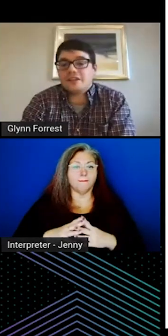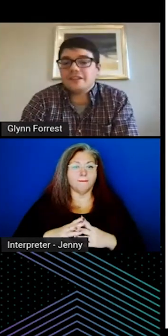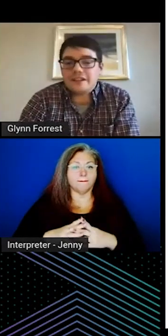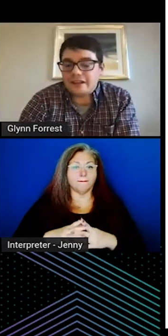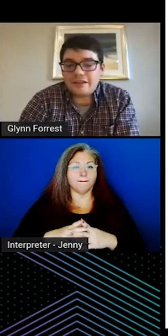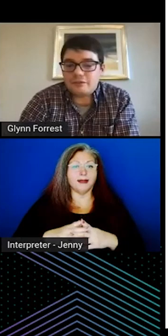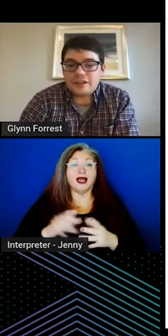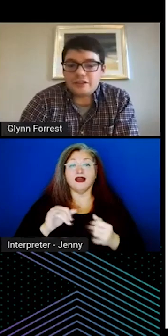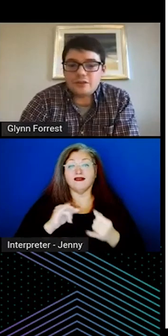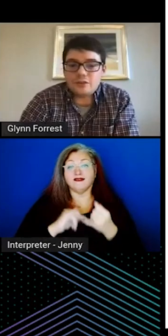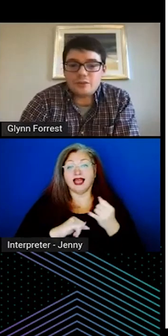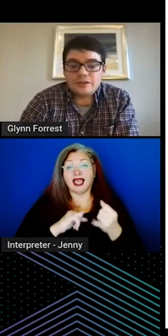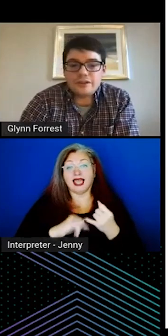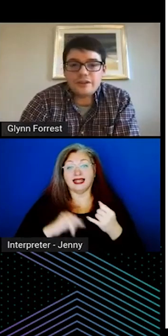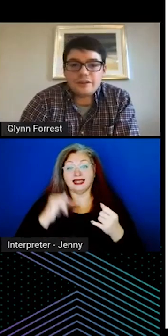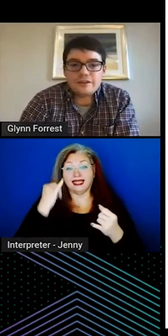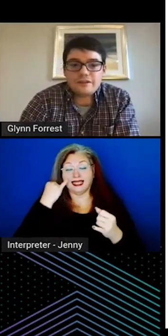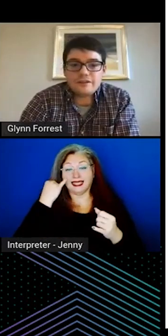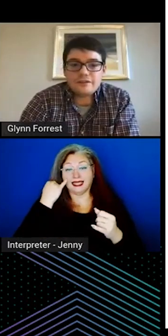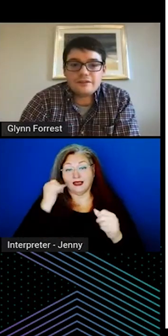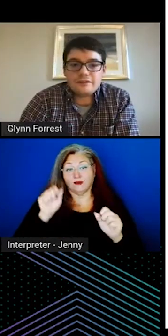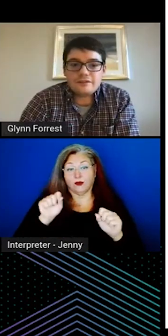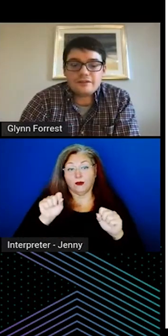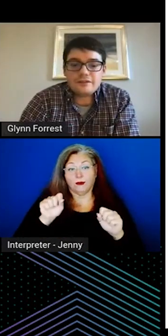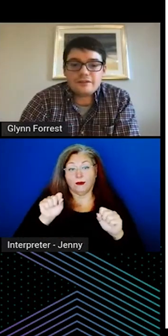And finally, if we can do